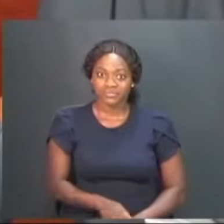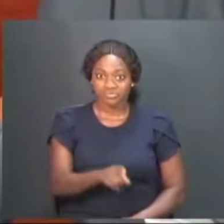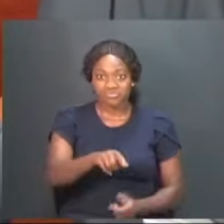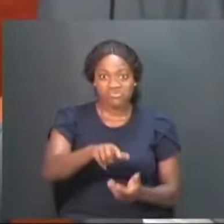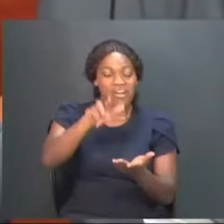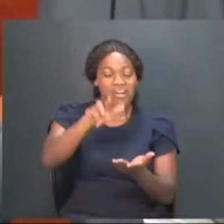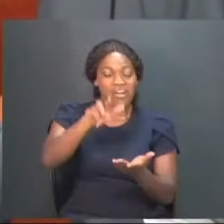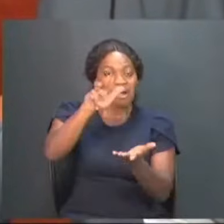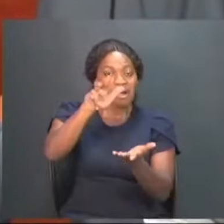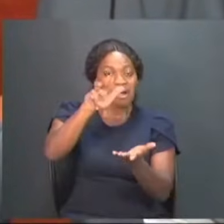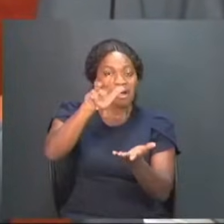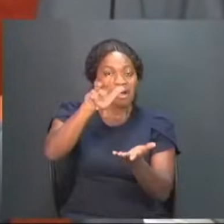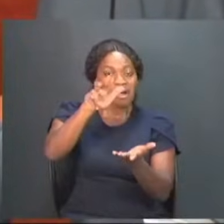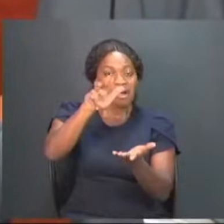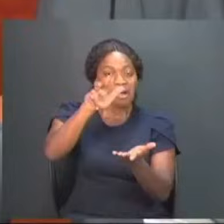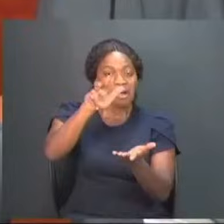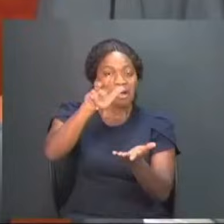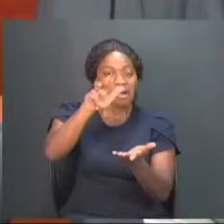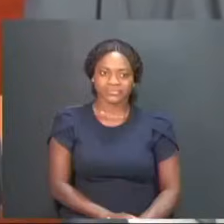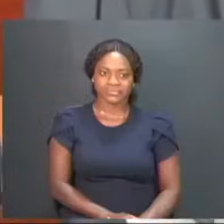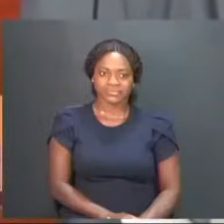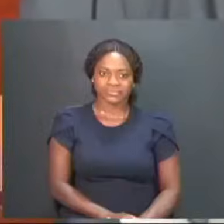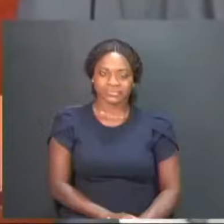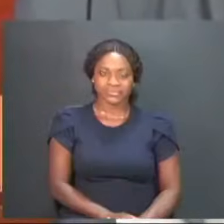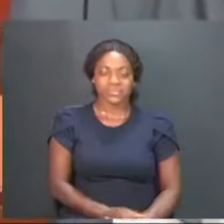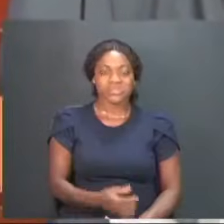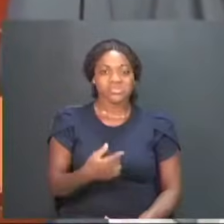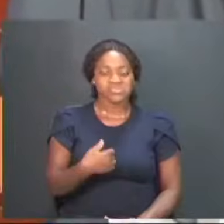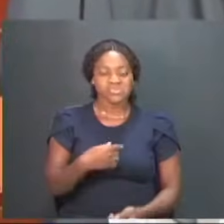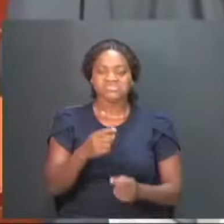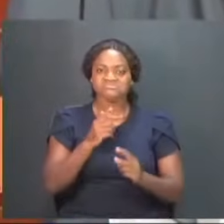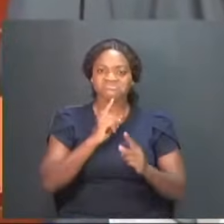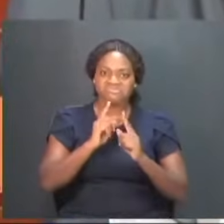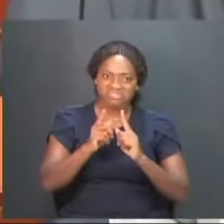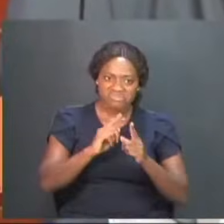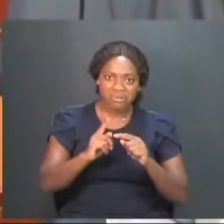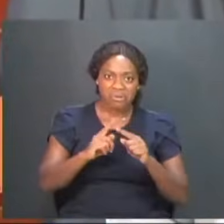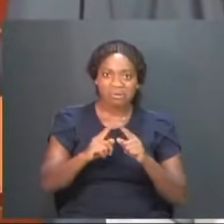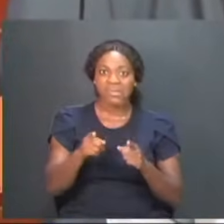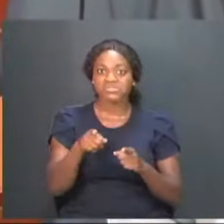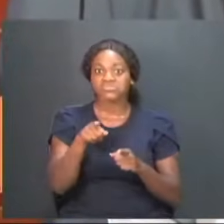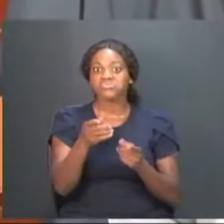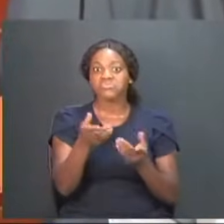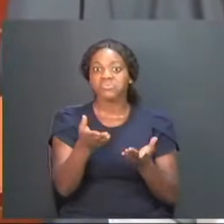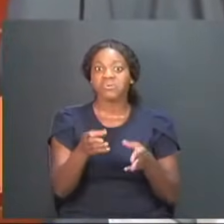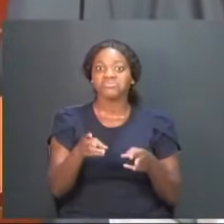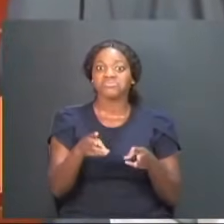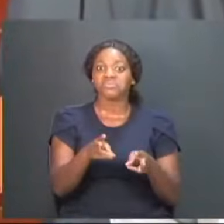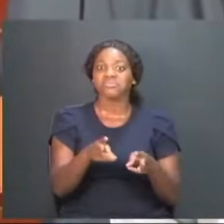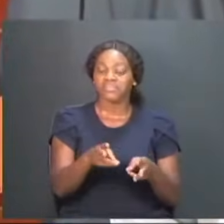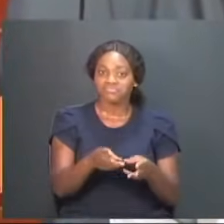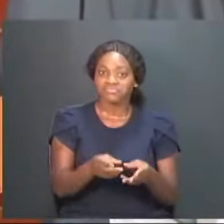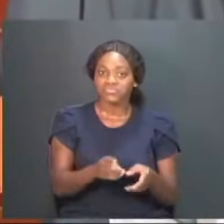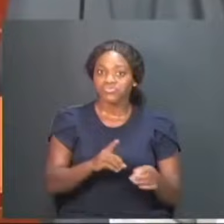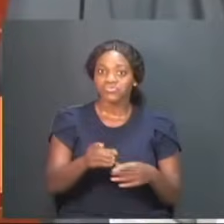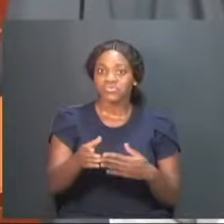it. We had our say. And you wanted your way, and you are back here to withdraw.